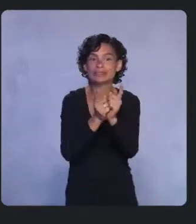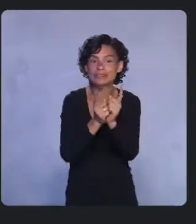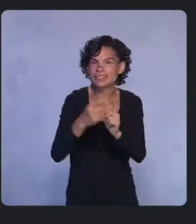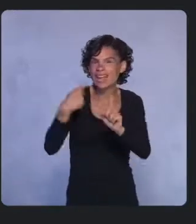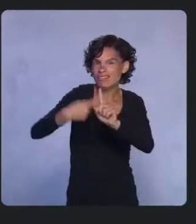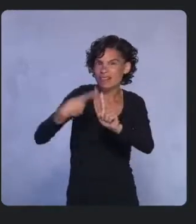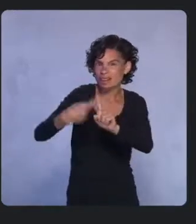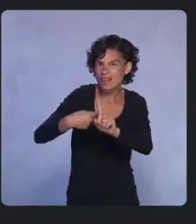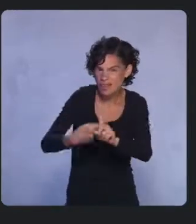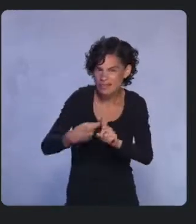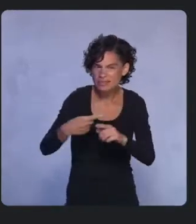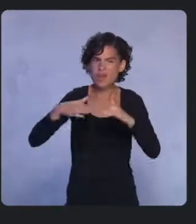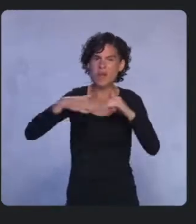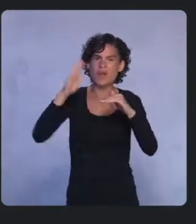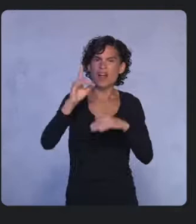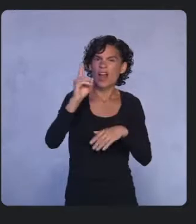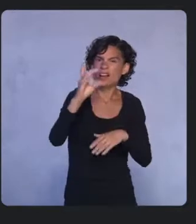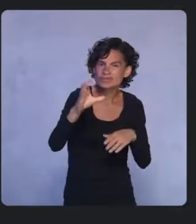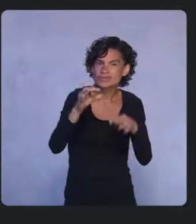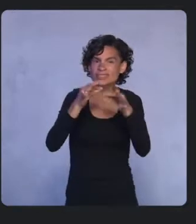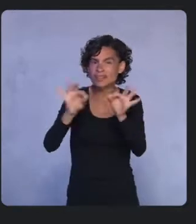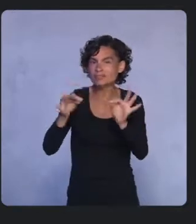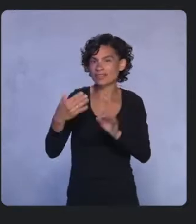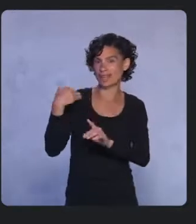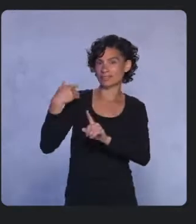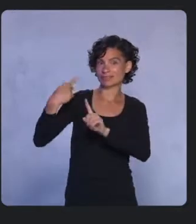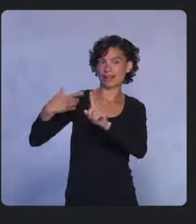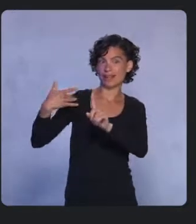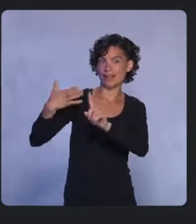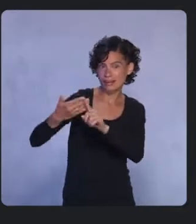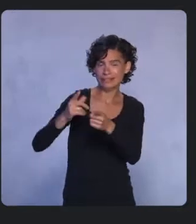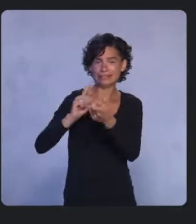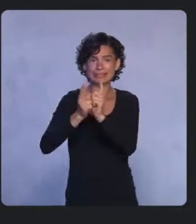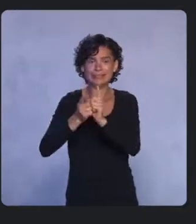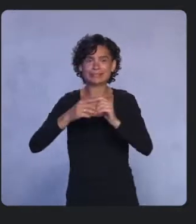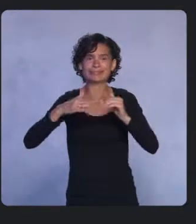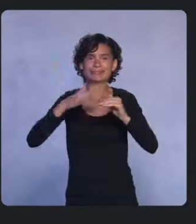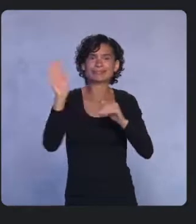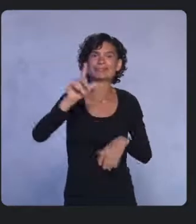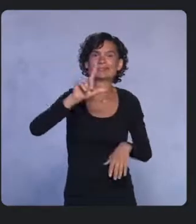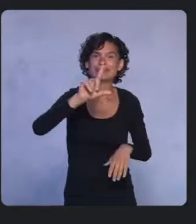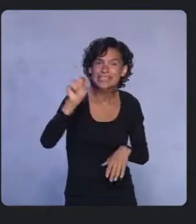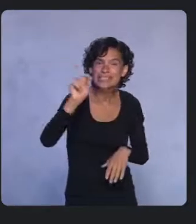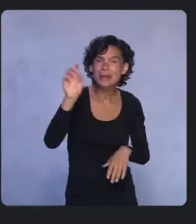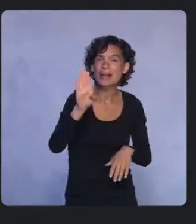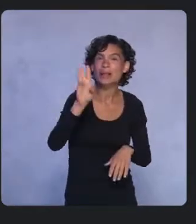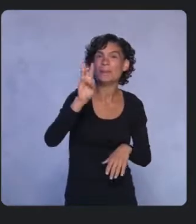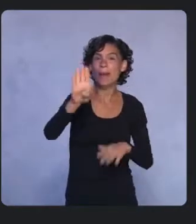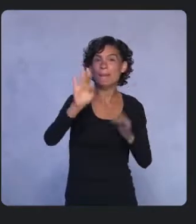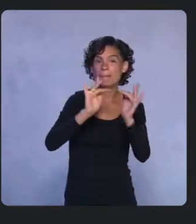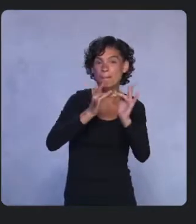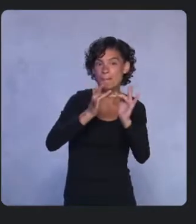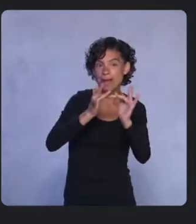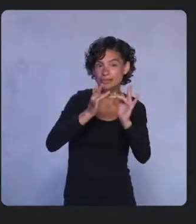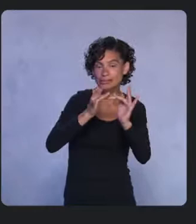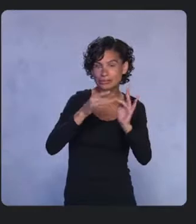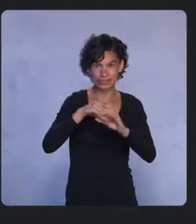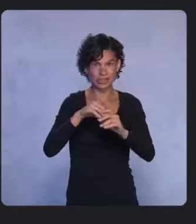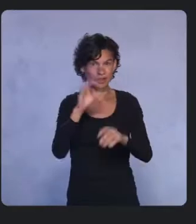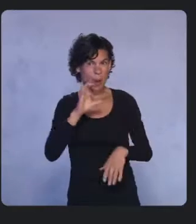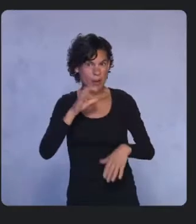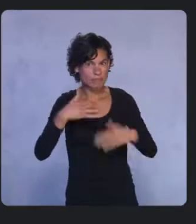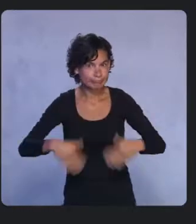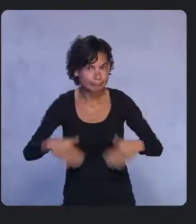languages. Last month alone, we translated more than 20 billion web pages in Chrome. With Google Assistant's interpreter